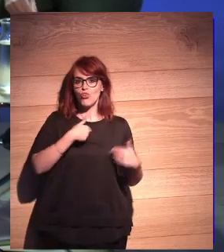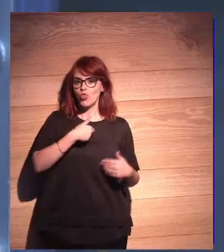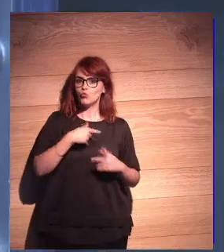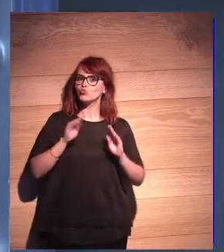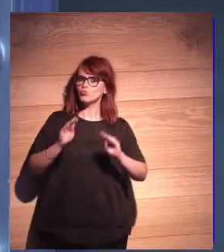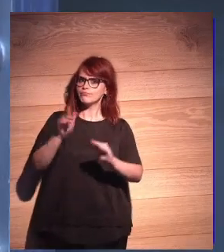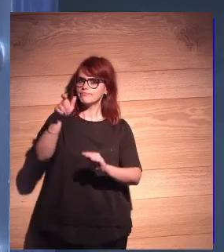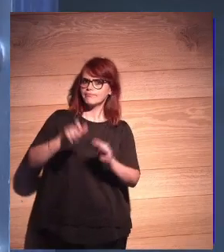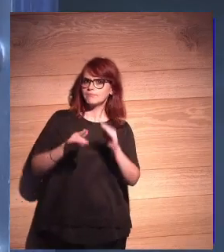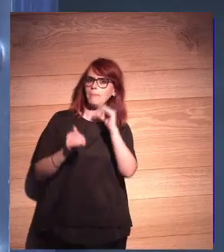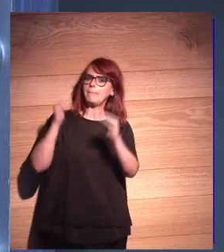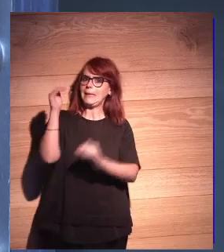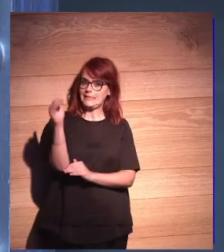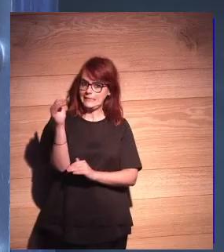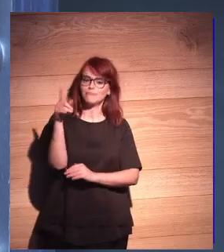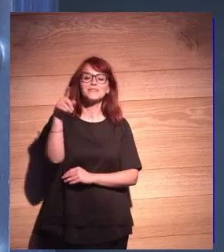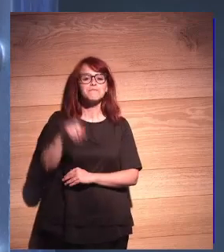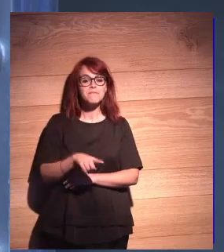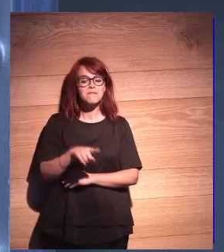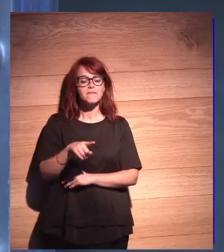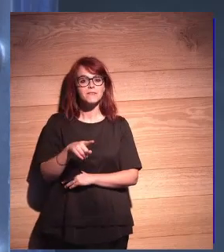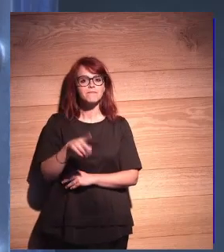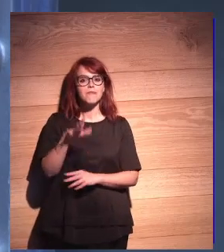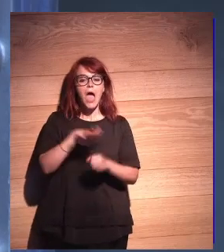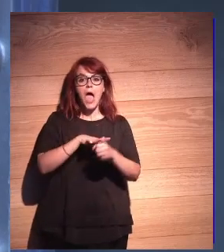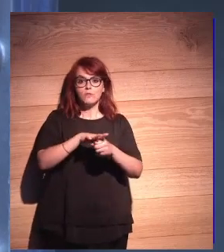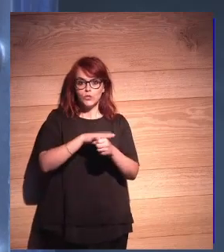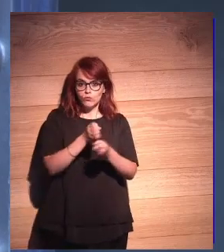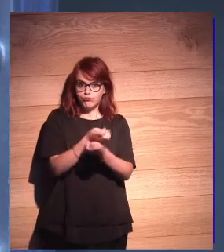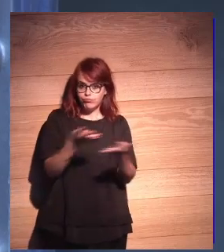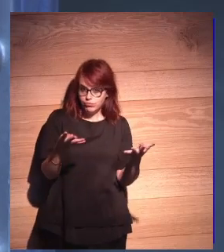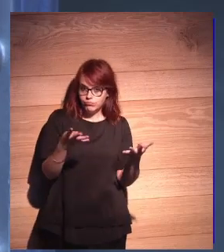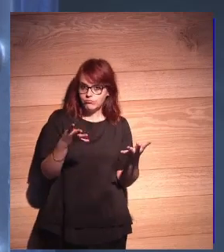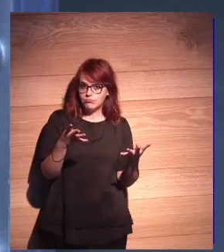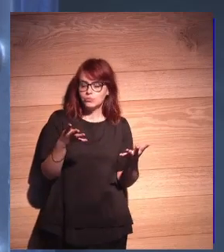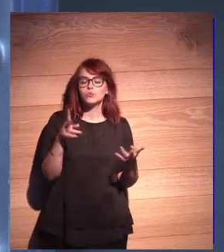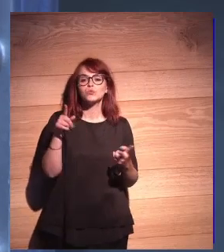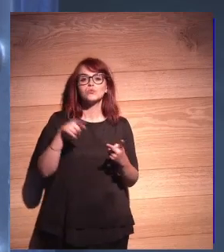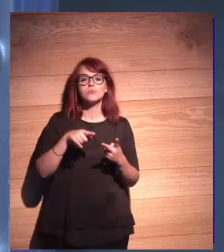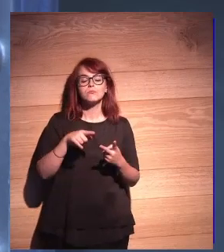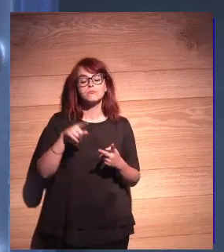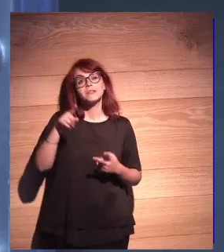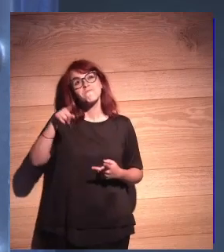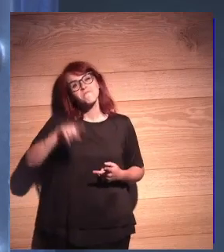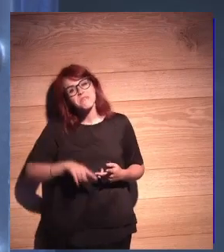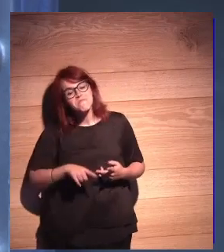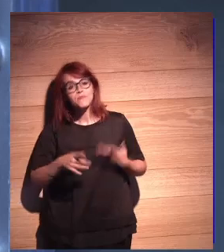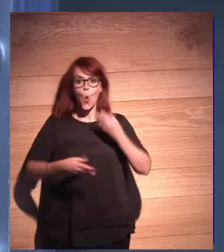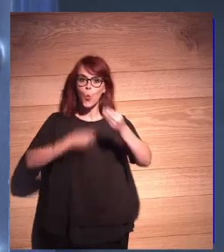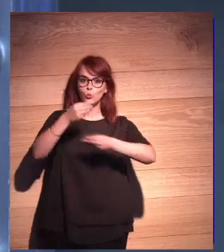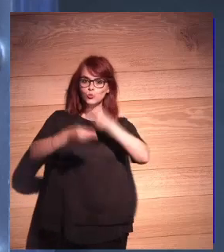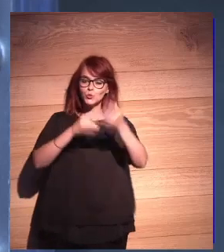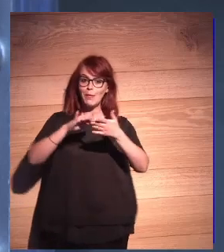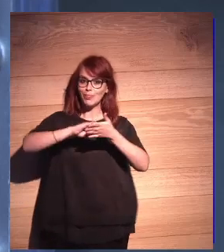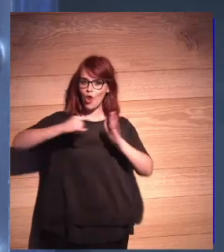because he deals with many other roles. He actually covers a wide fan